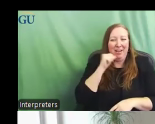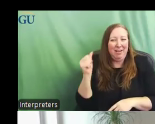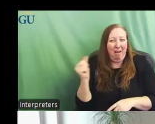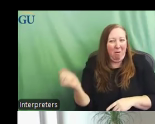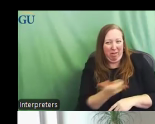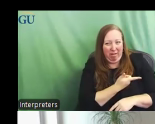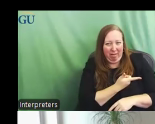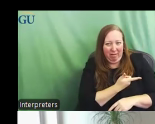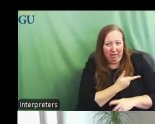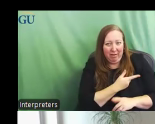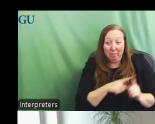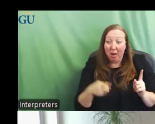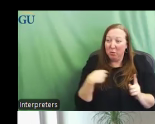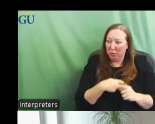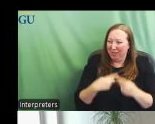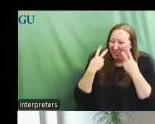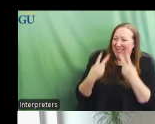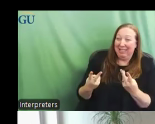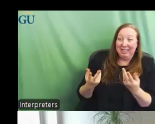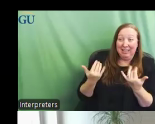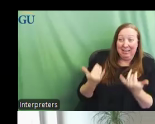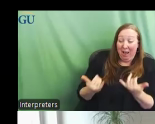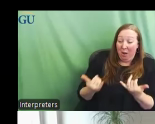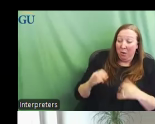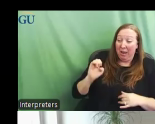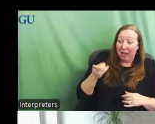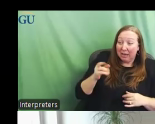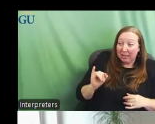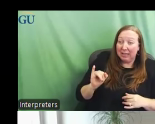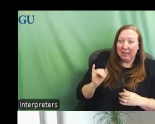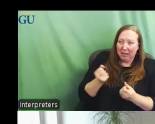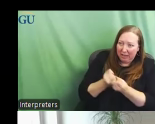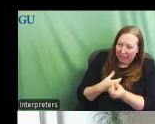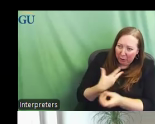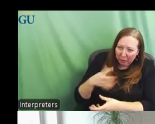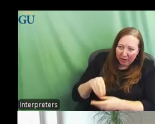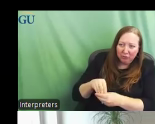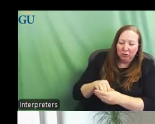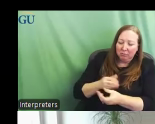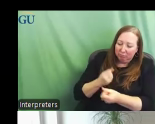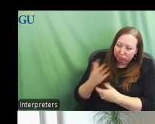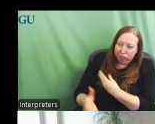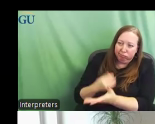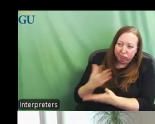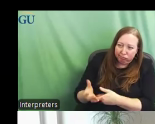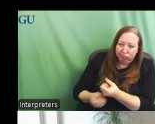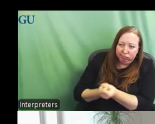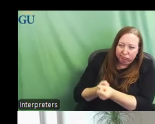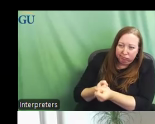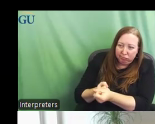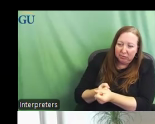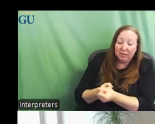have a subset that is now possible when EHDI goals are met and kids are enrolled in intervention that either